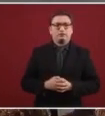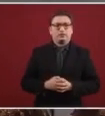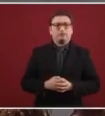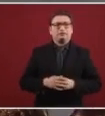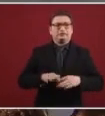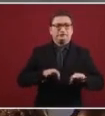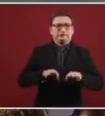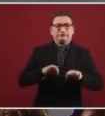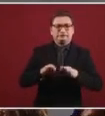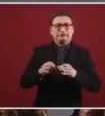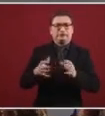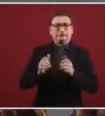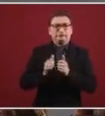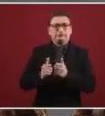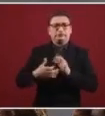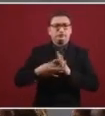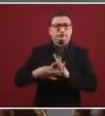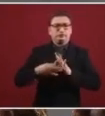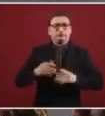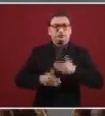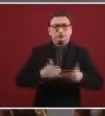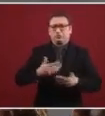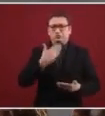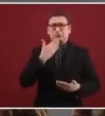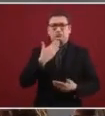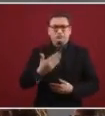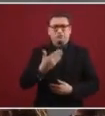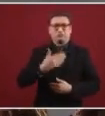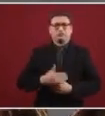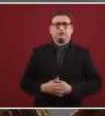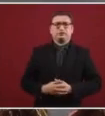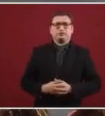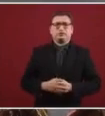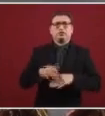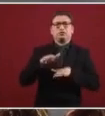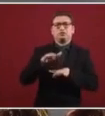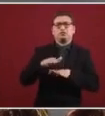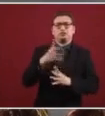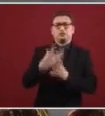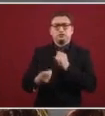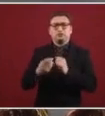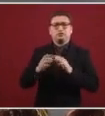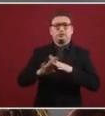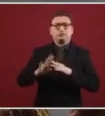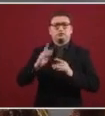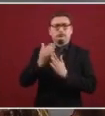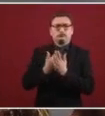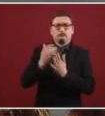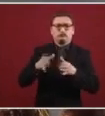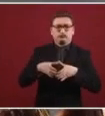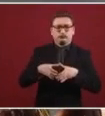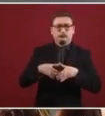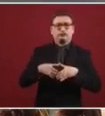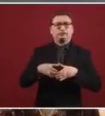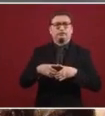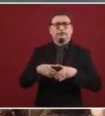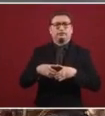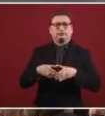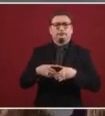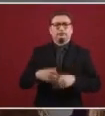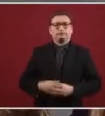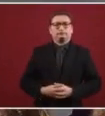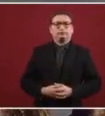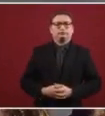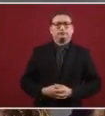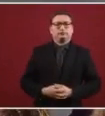human smuggling, end human trafficking, and put these criminal networks out of business for good.